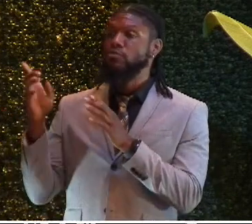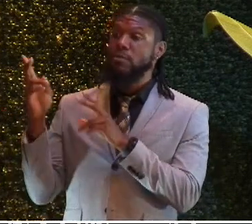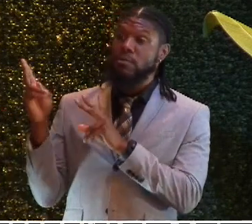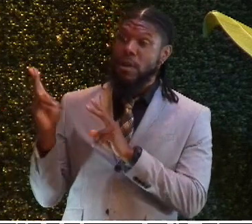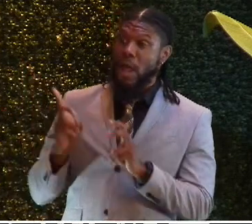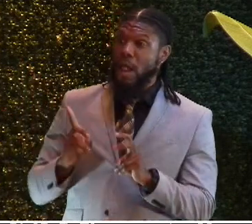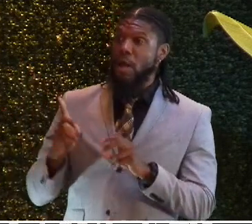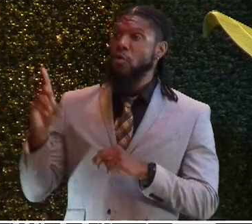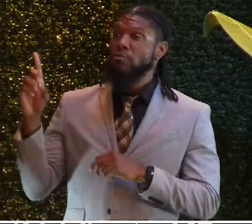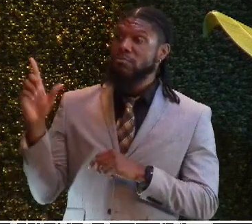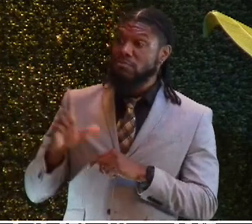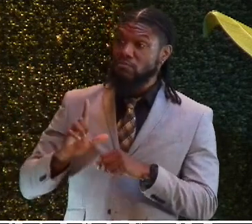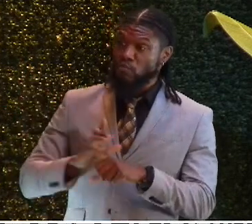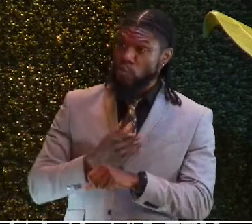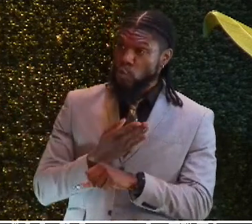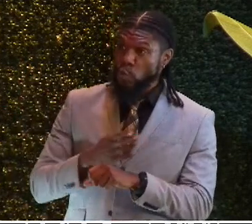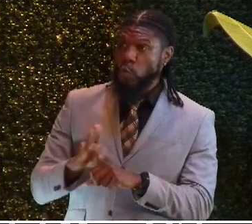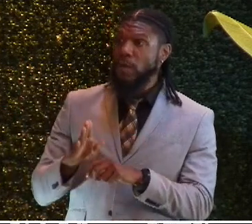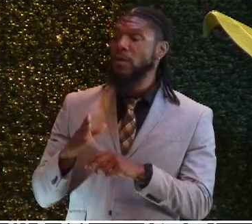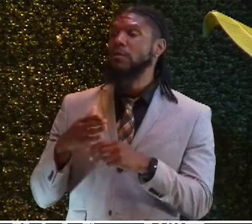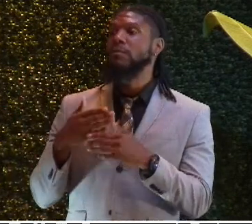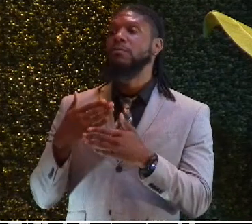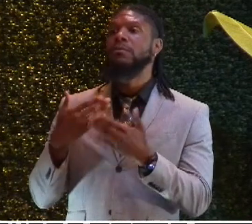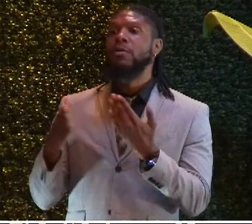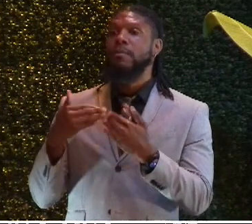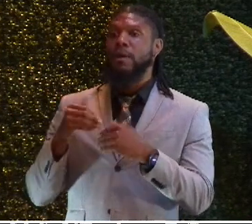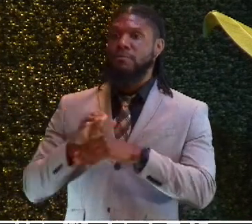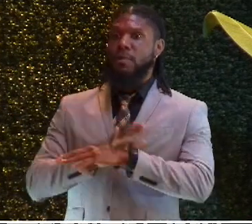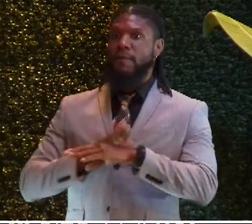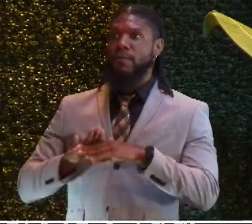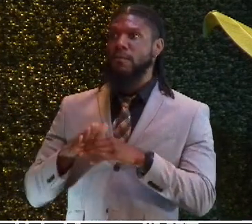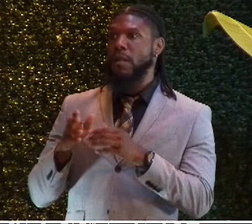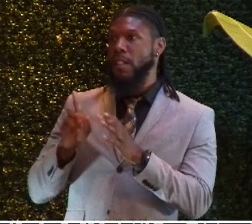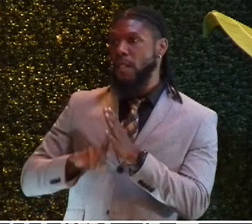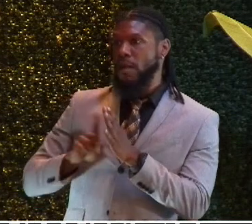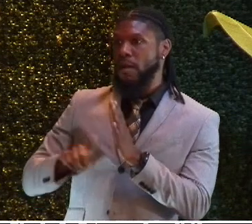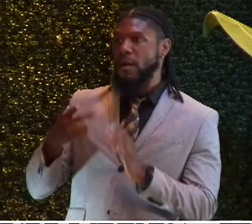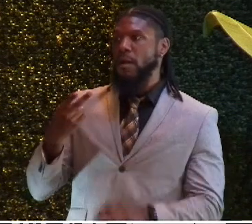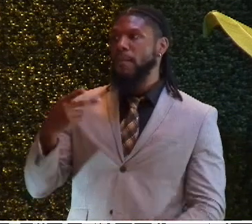music. I want you to look up